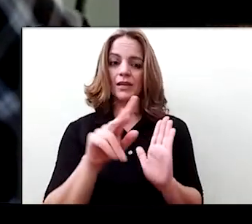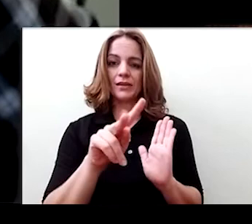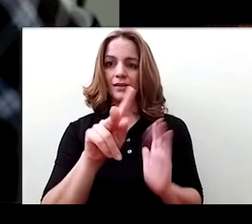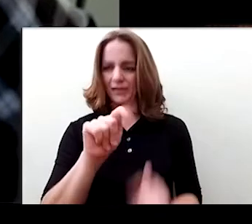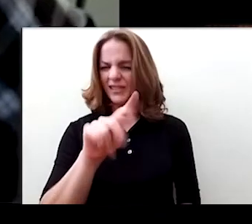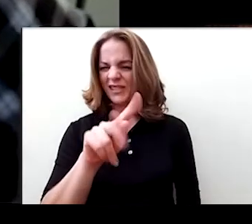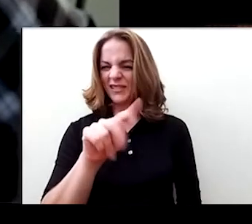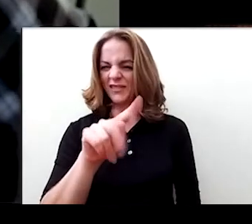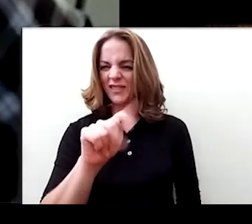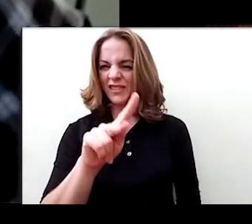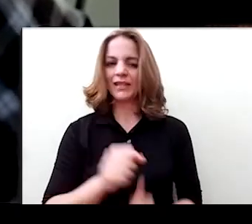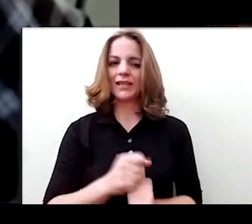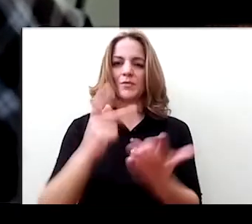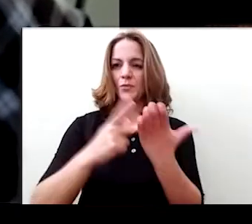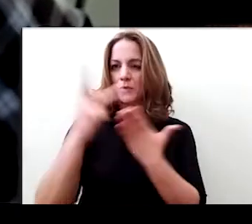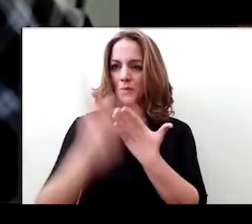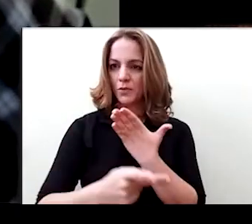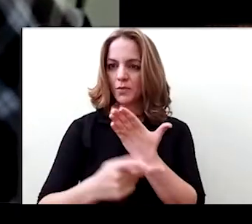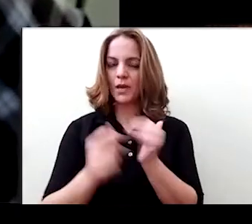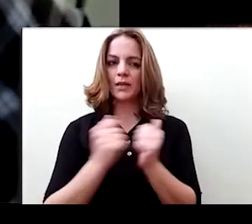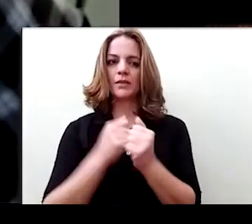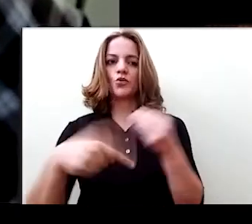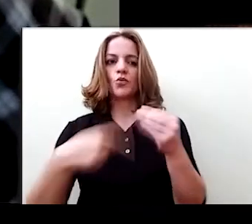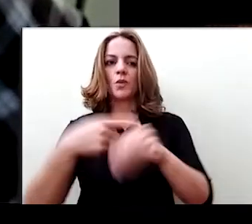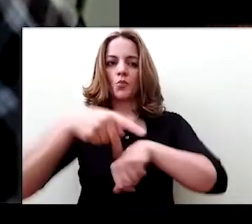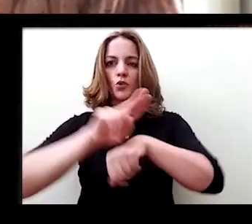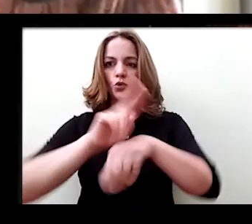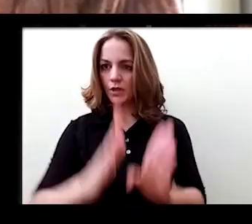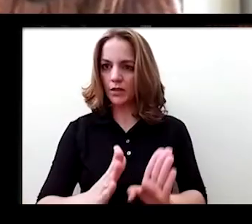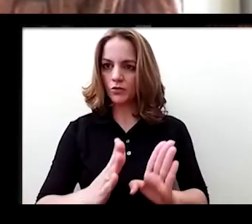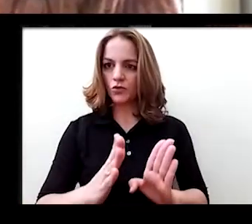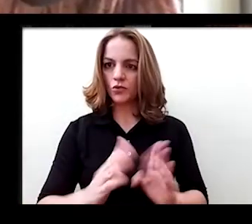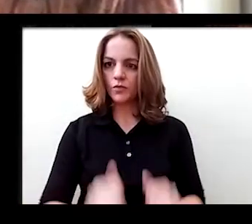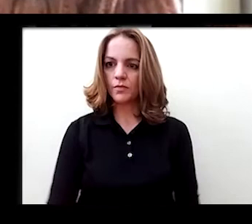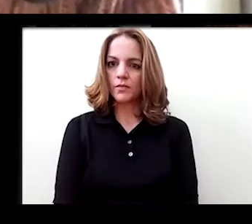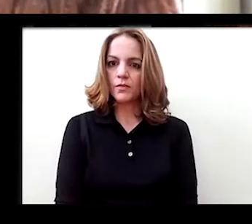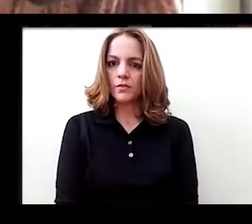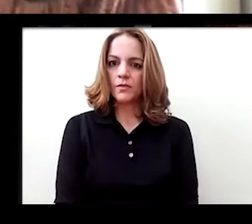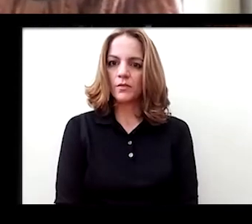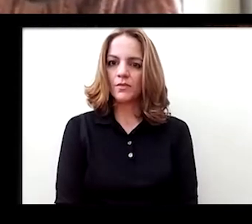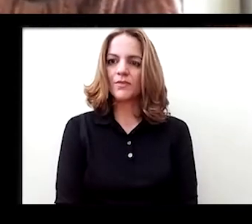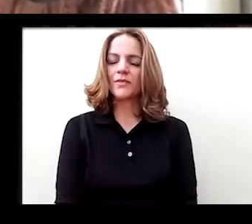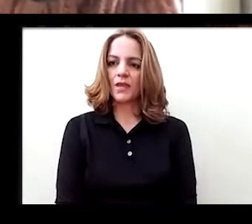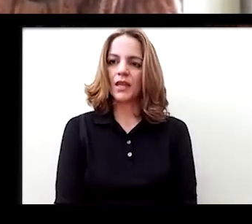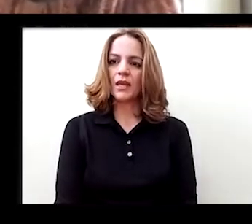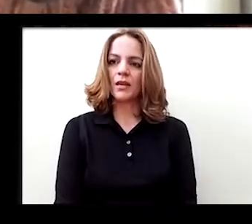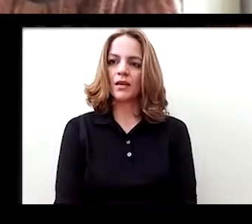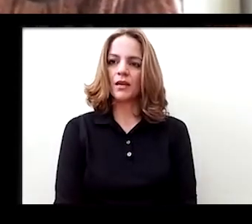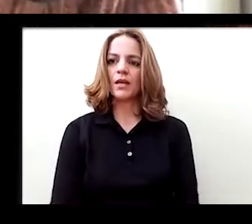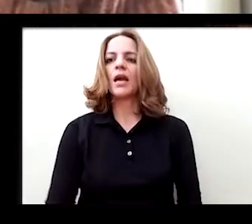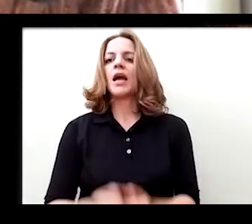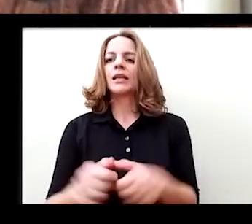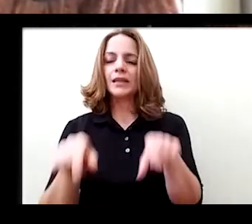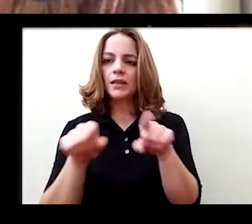So maybe we can roll that out further. That'd be really great. Angel Roman said, can you say anything about the training